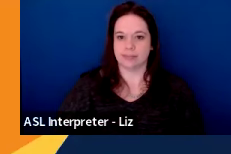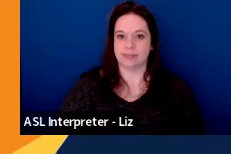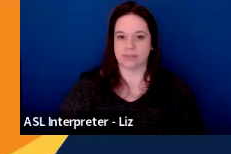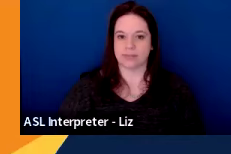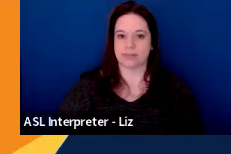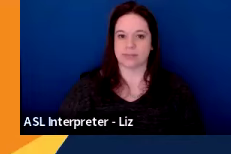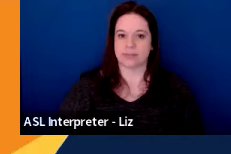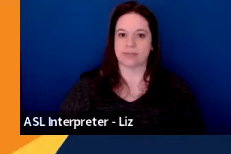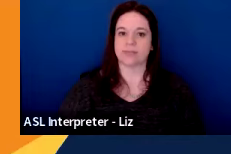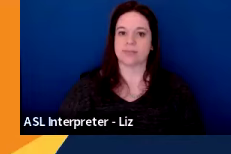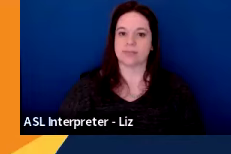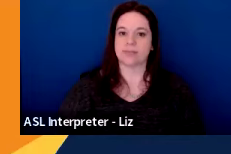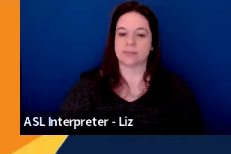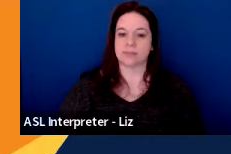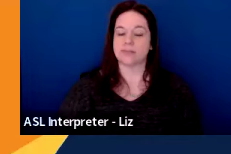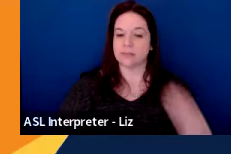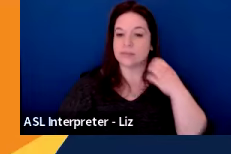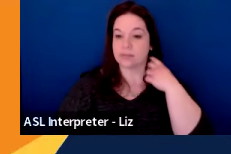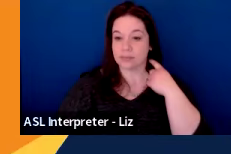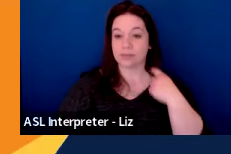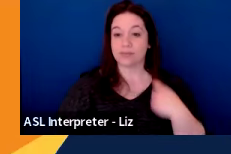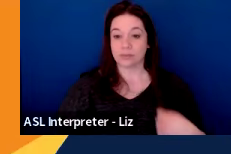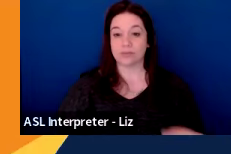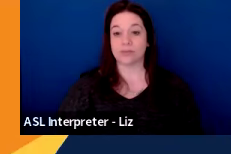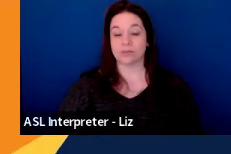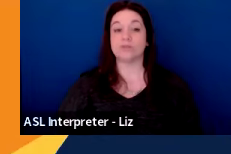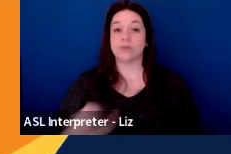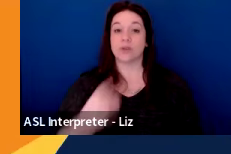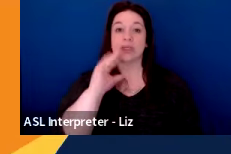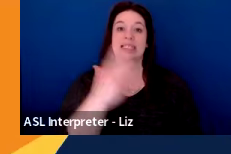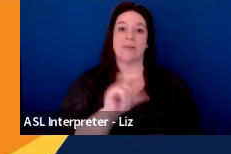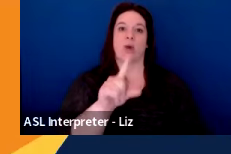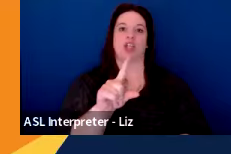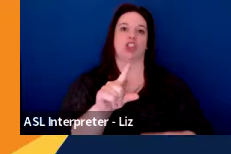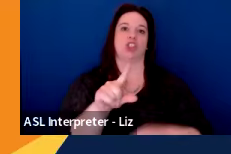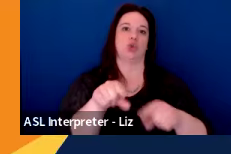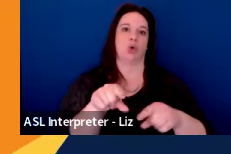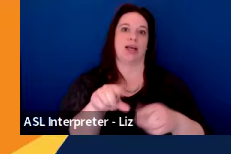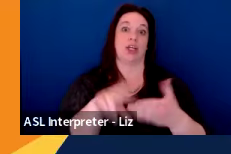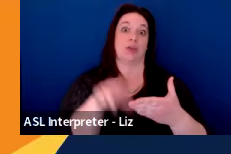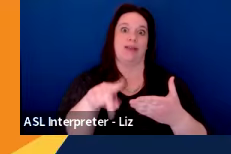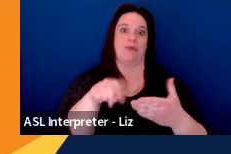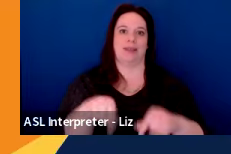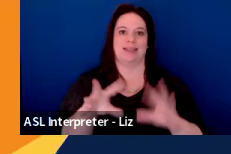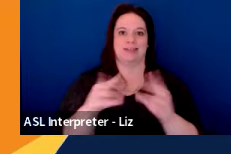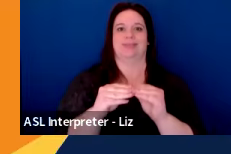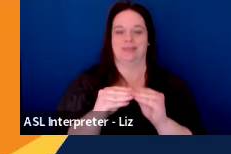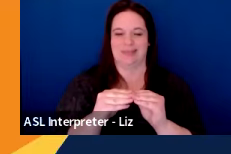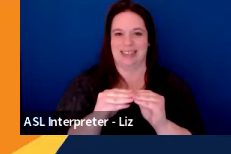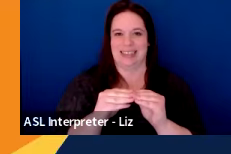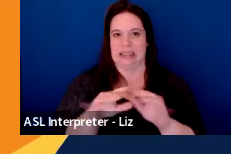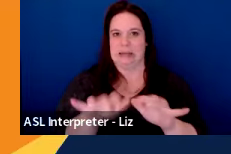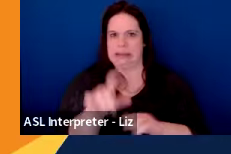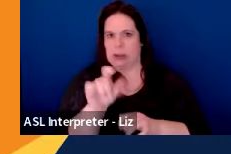I also want to say, I know that there were some questions that were submitted for the registration when participants, when you registered.